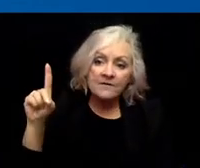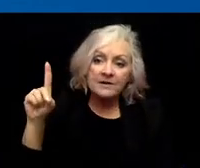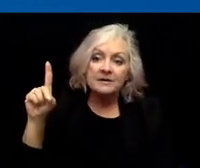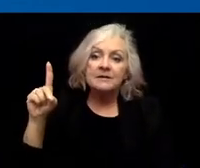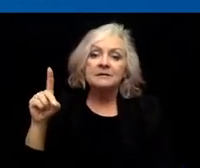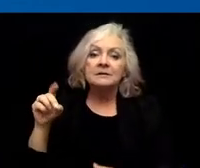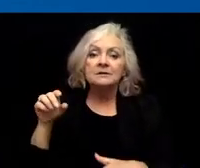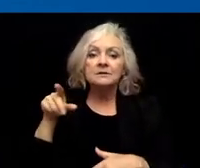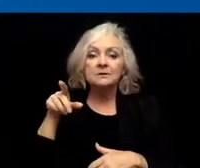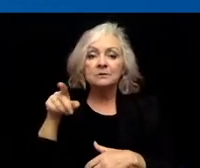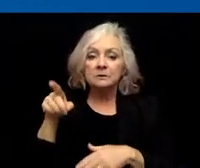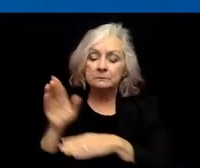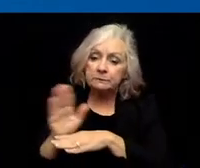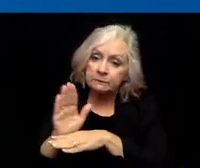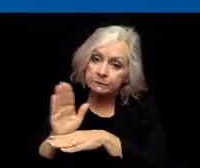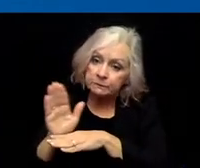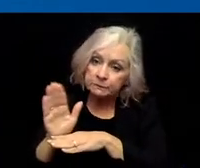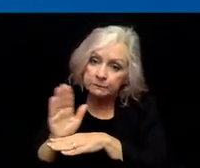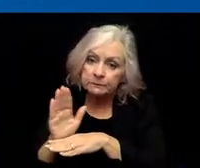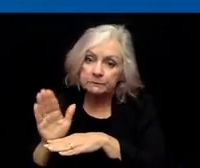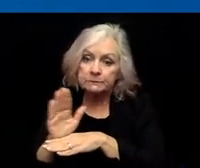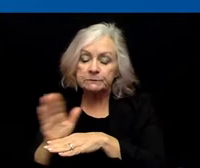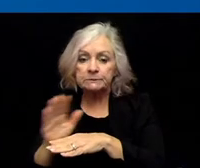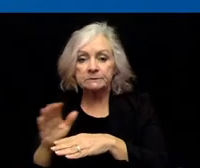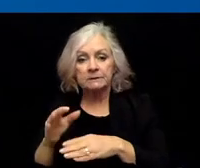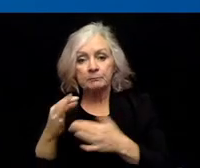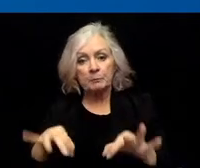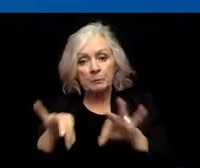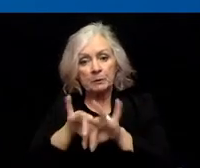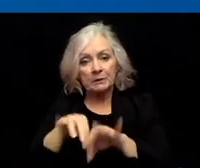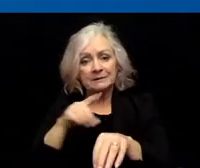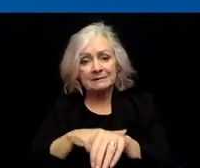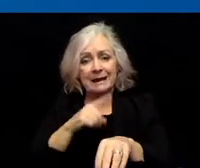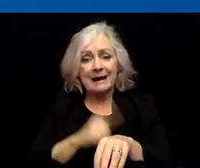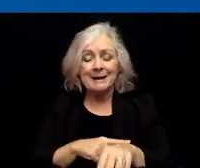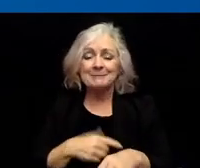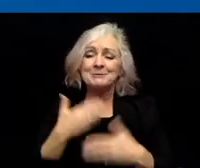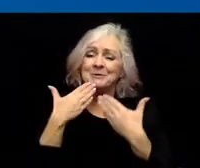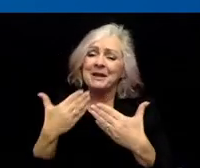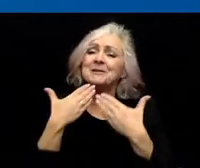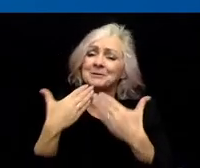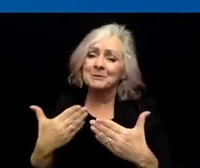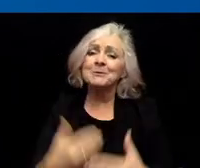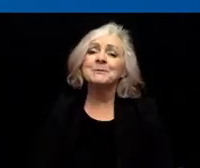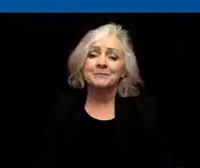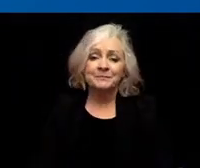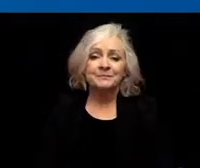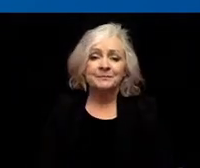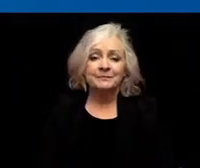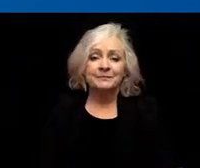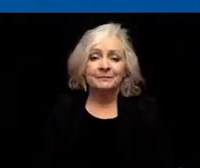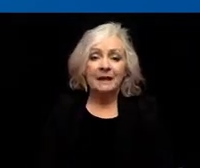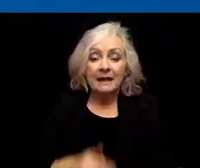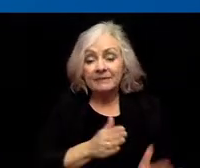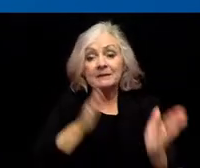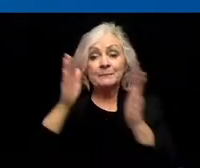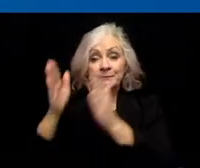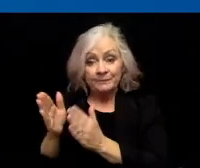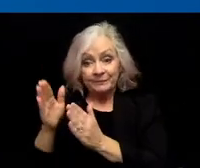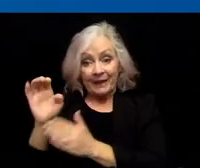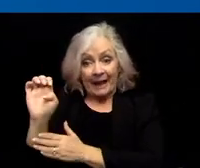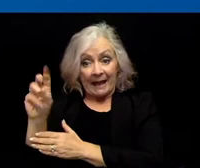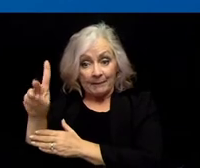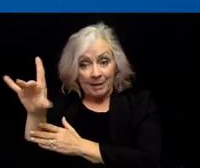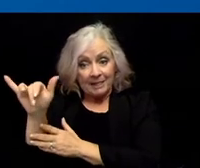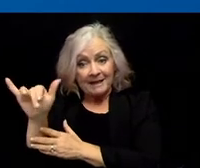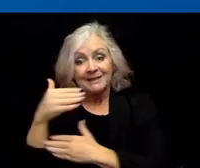world is incredibly valued right now, and as we need your guidance on this. And then Emily, thank you so much for spending the